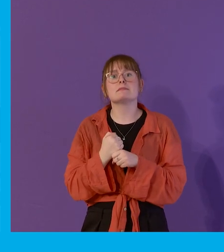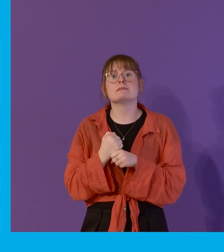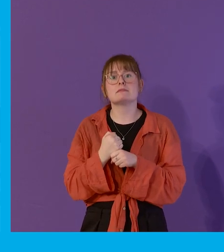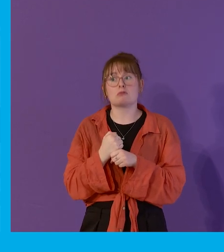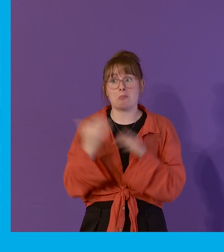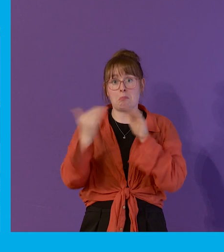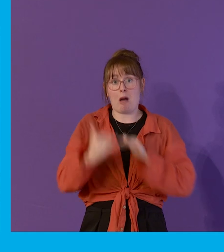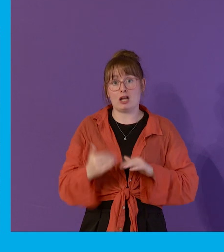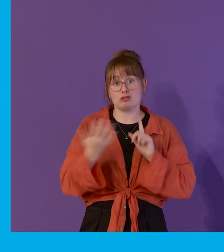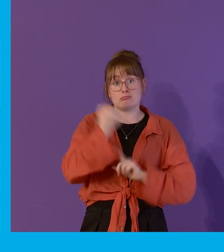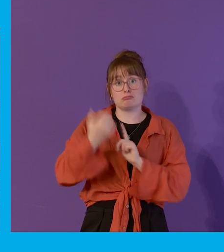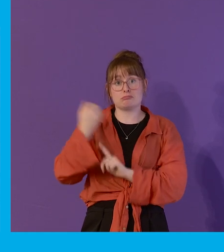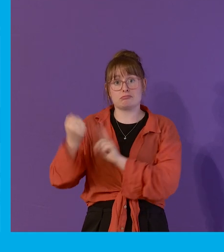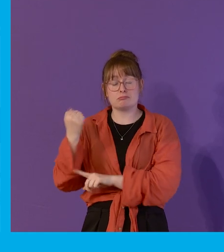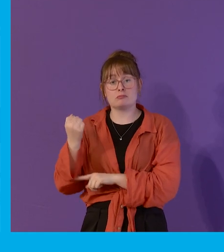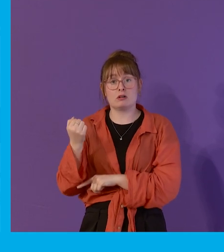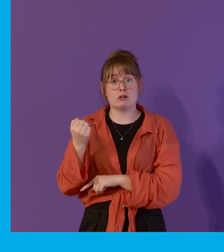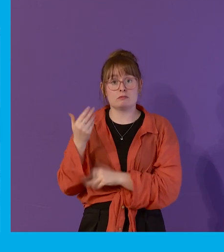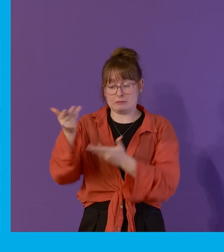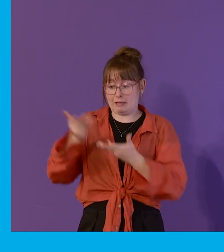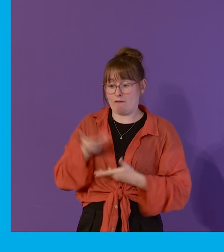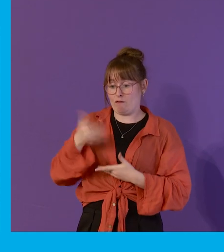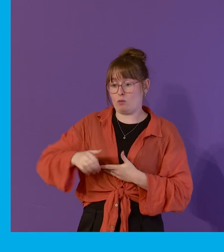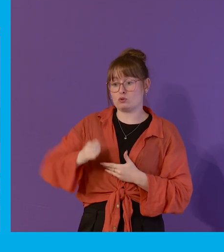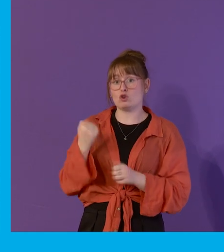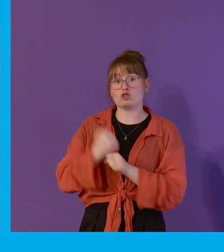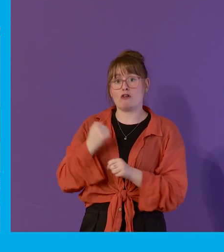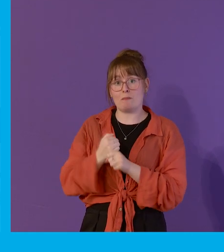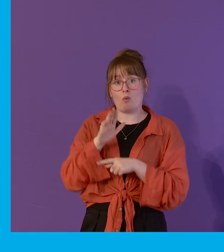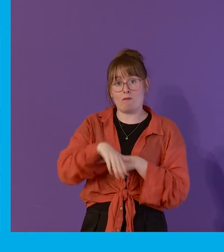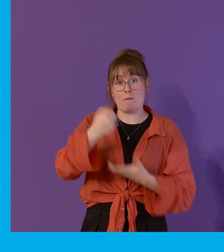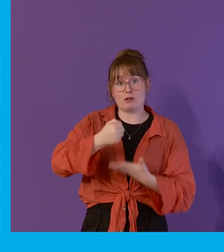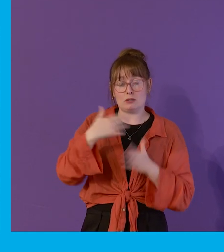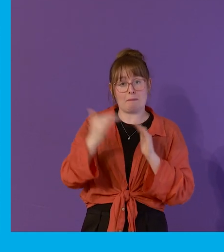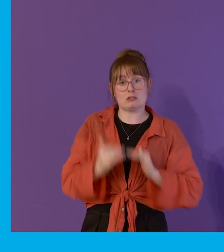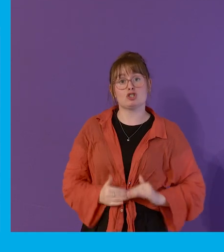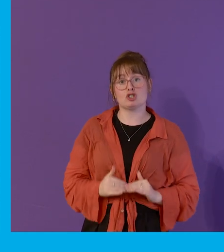meeting our targets set to us by the Scottish Government on participatory budgeting.